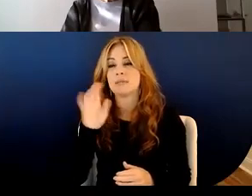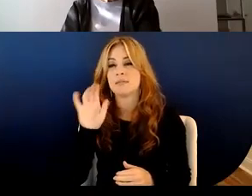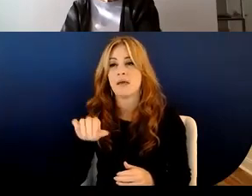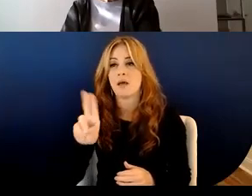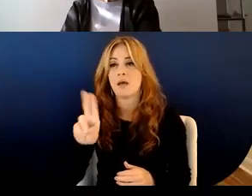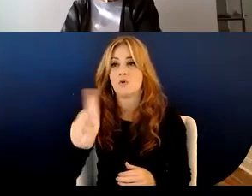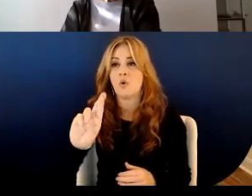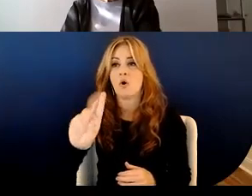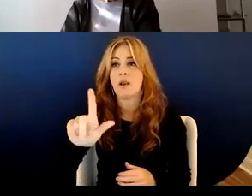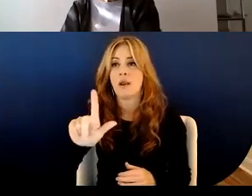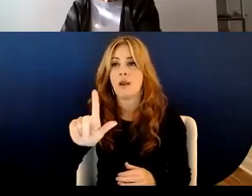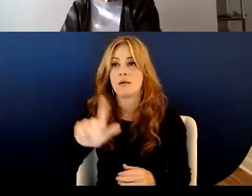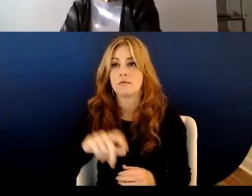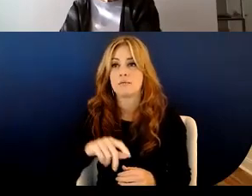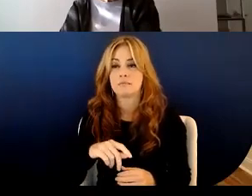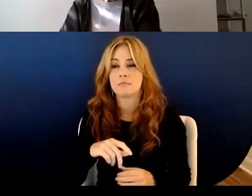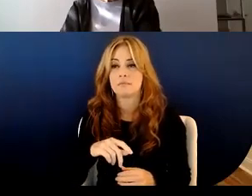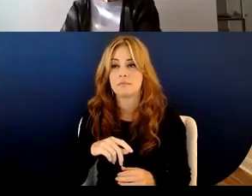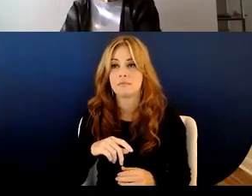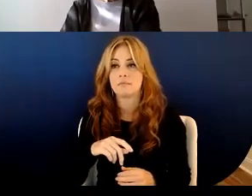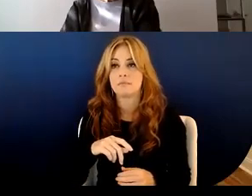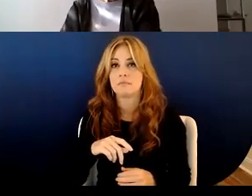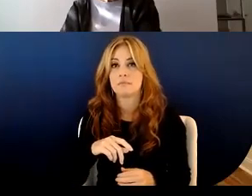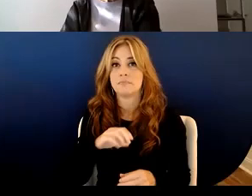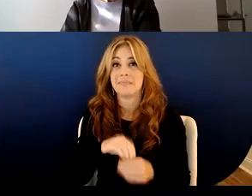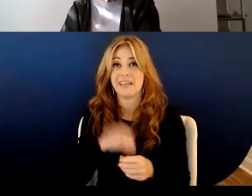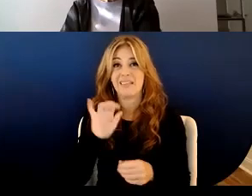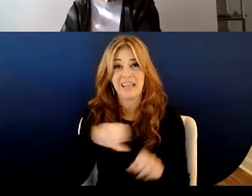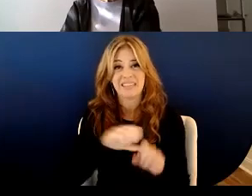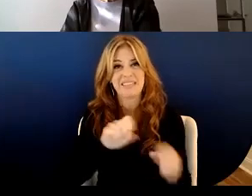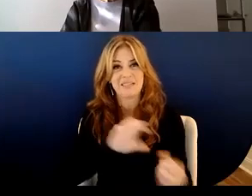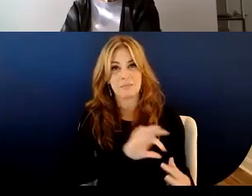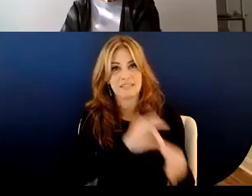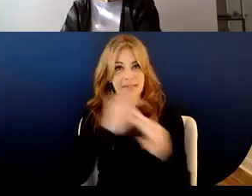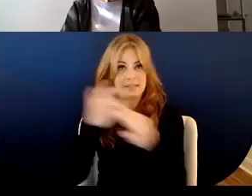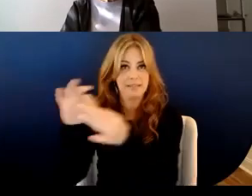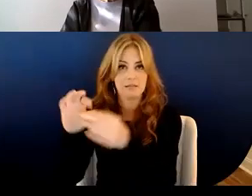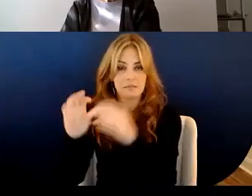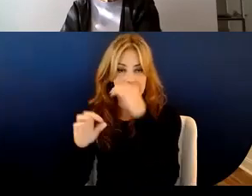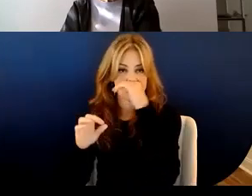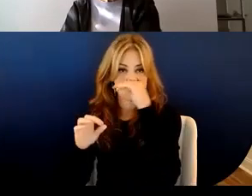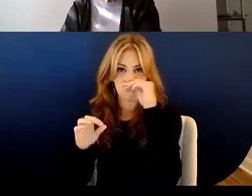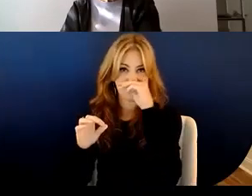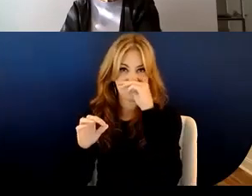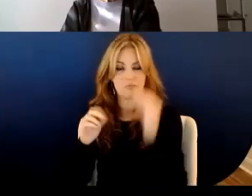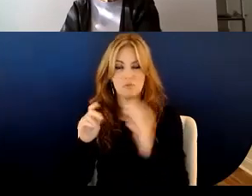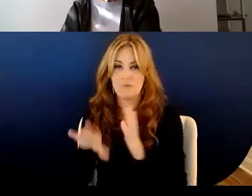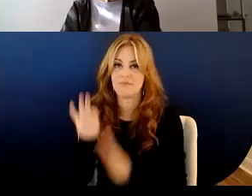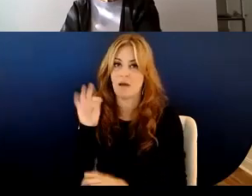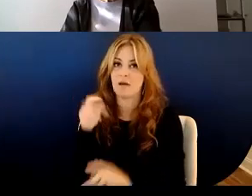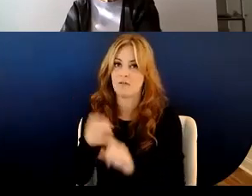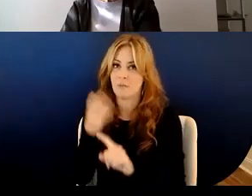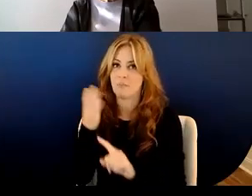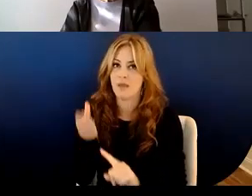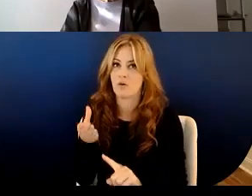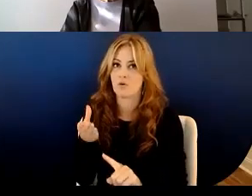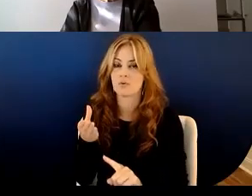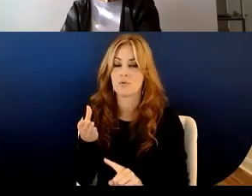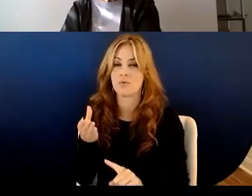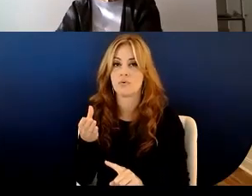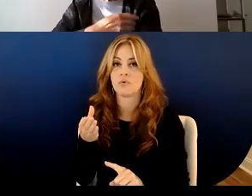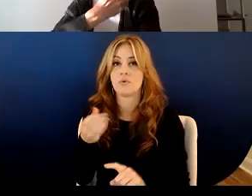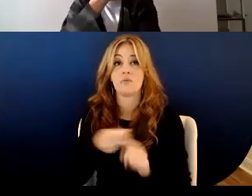the in that system so that you could reach it from there. You could go from the